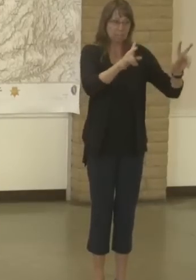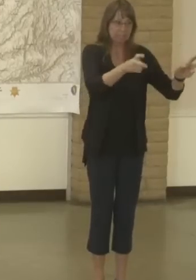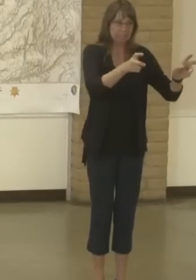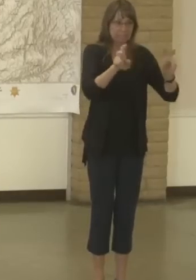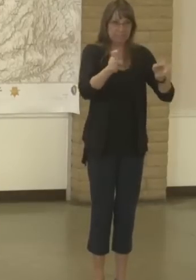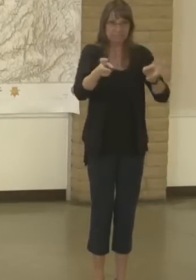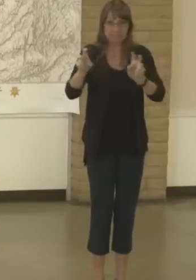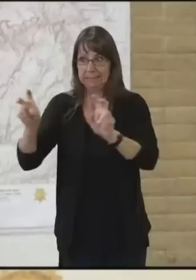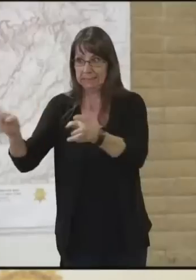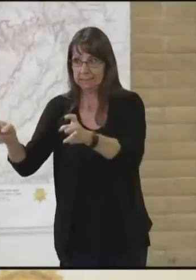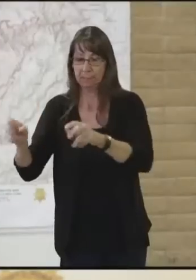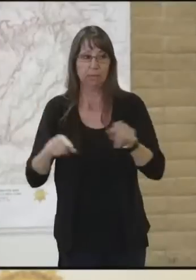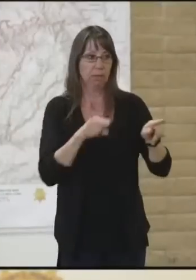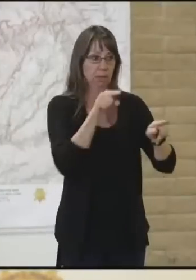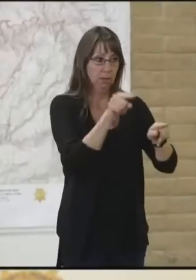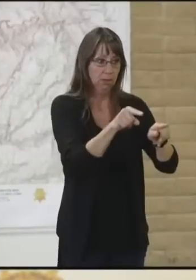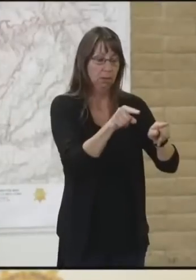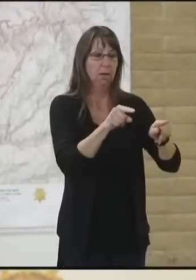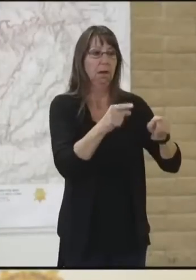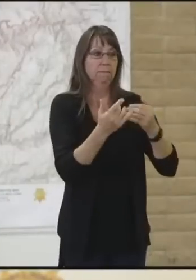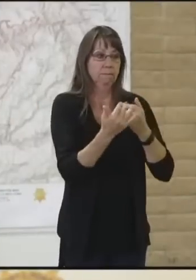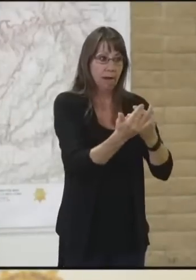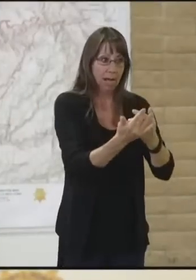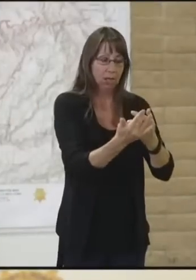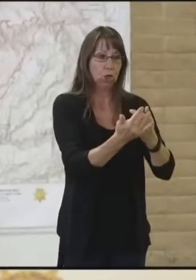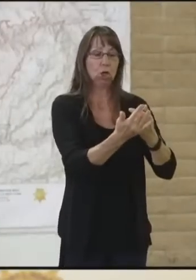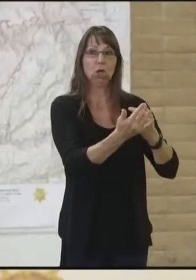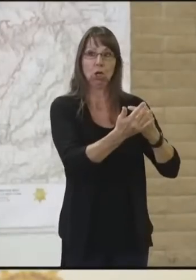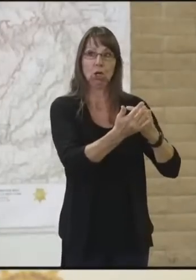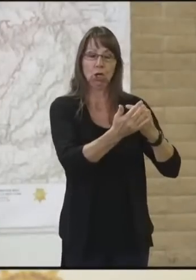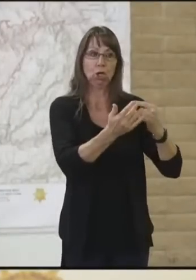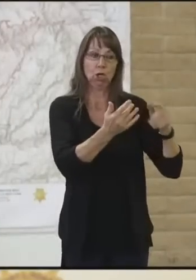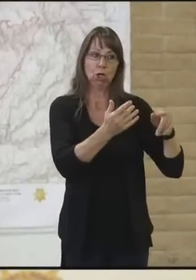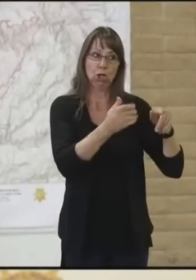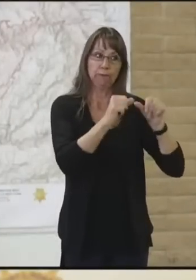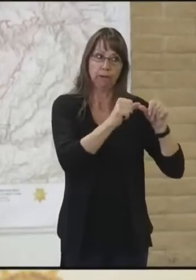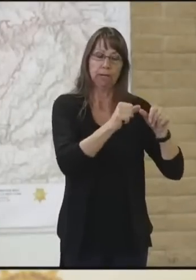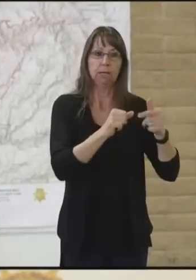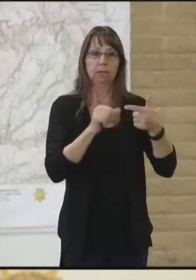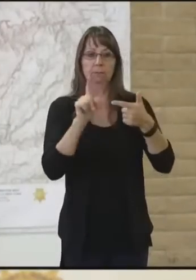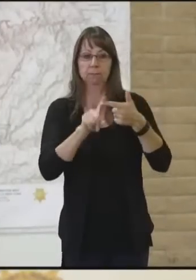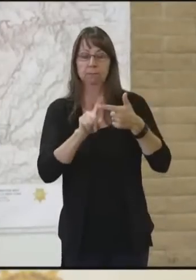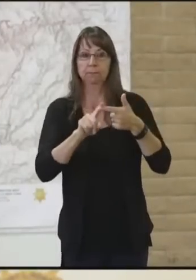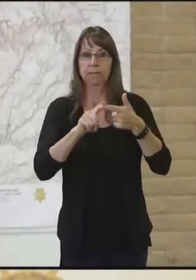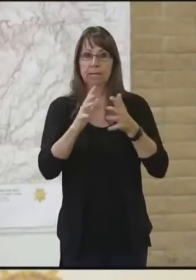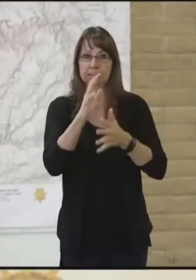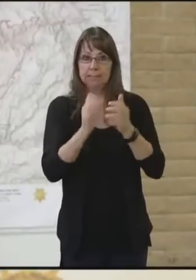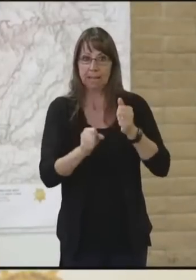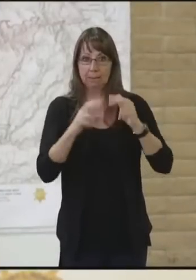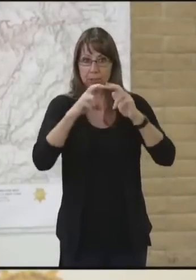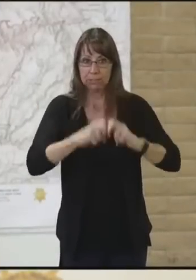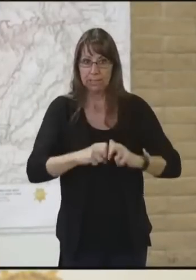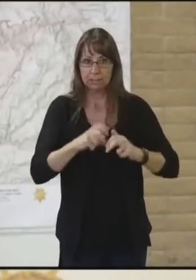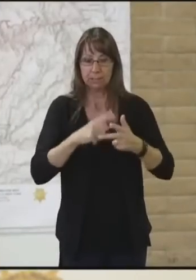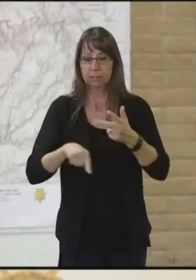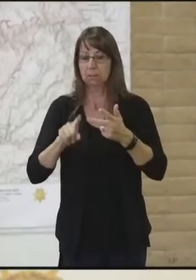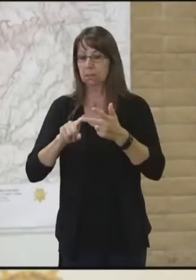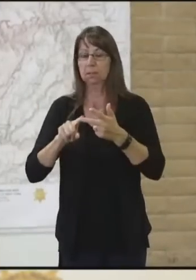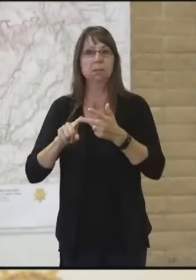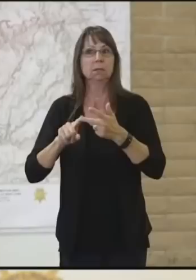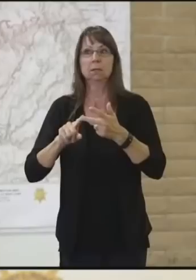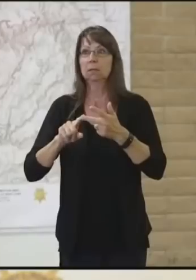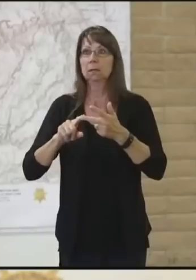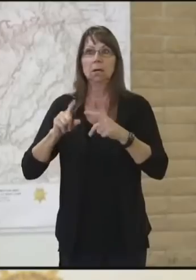deal with firefighting, we can speak to damage assessment, we cannot speak to, for the next speaker, we cannot speak